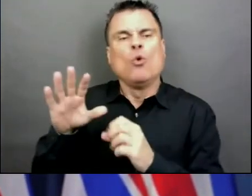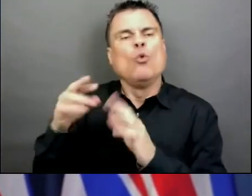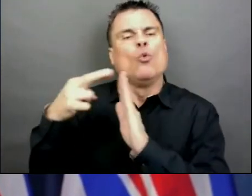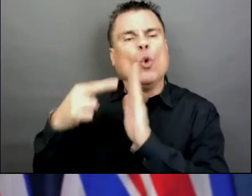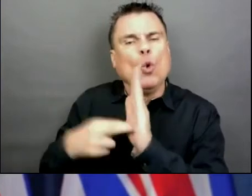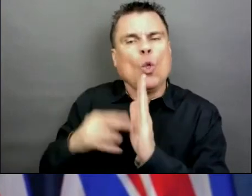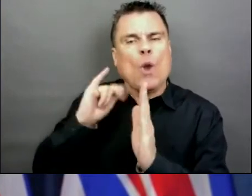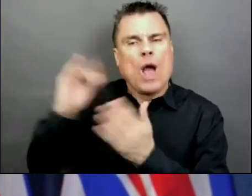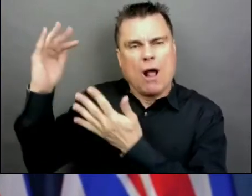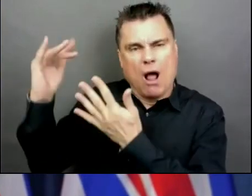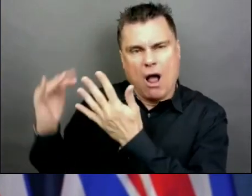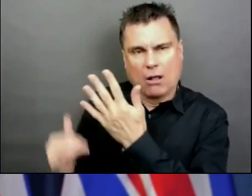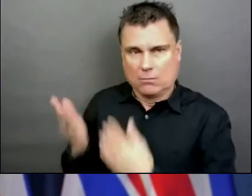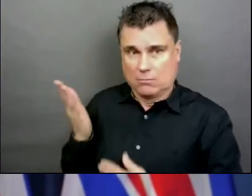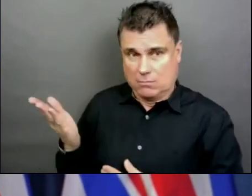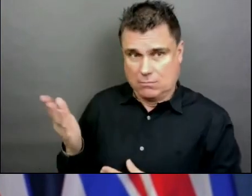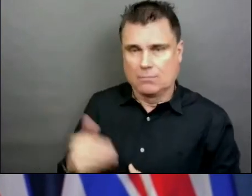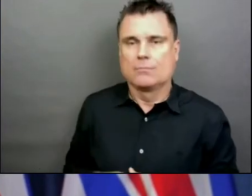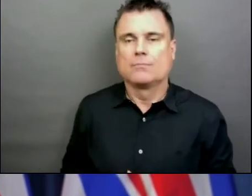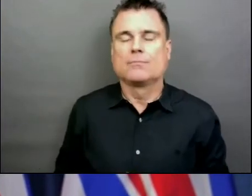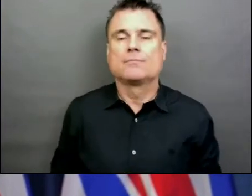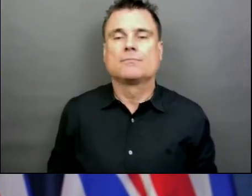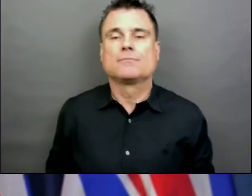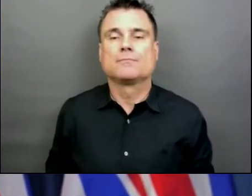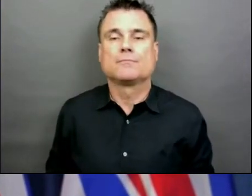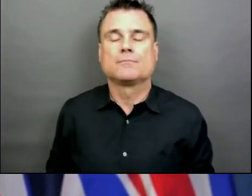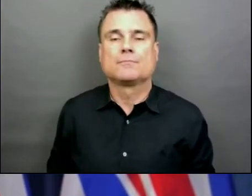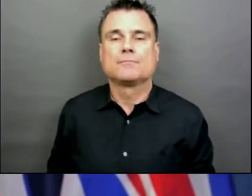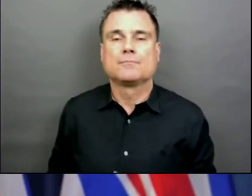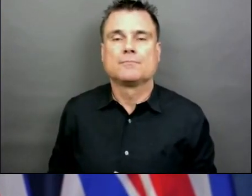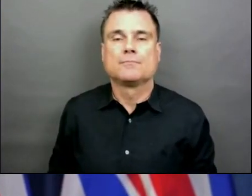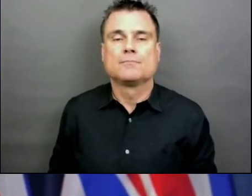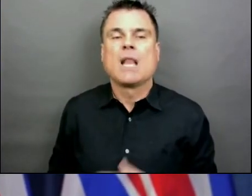question today comes from Lisa Houston, News 1130.